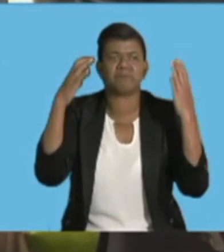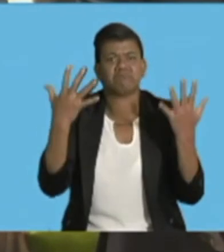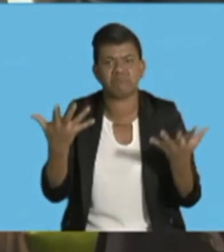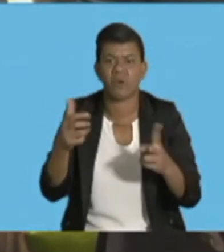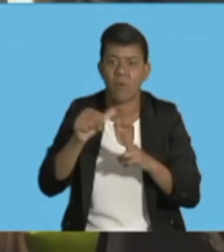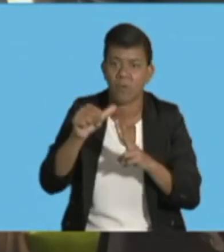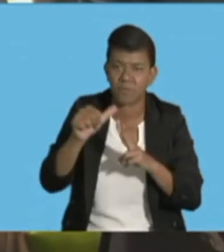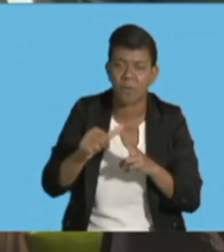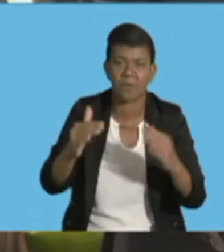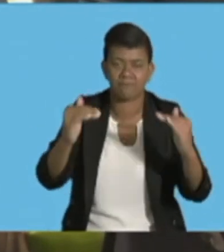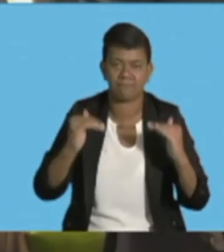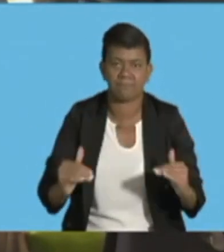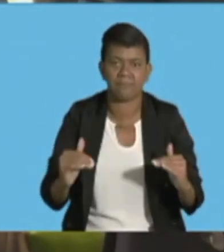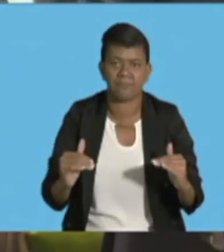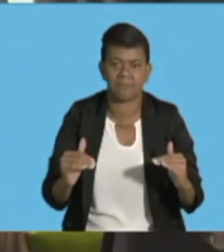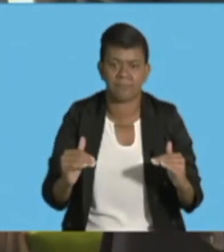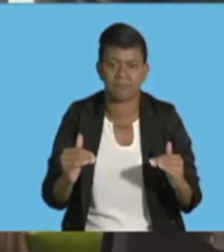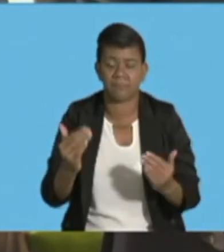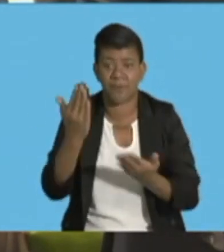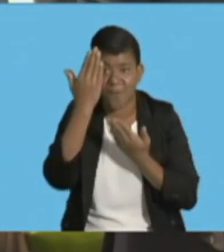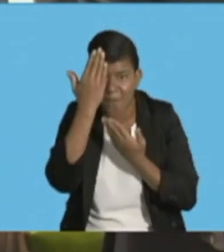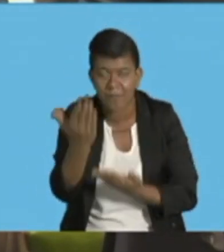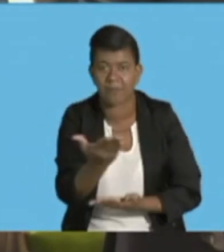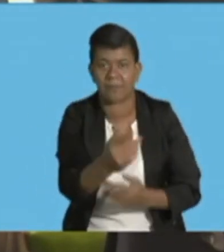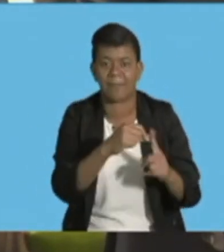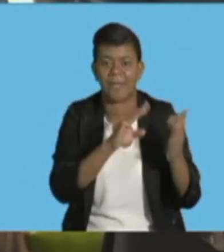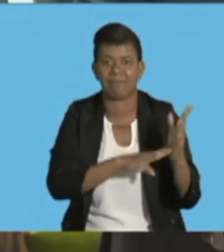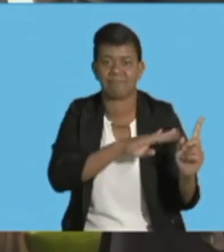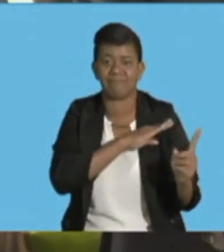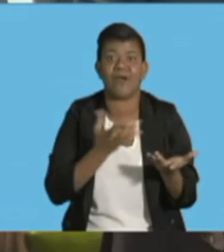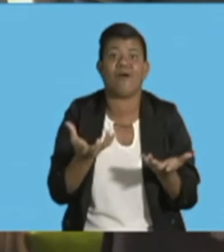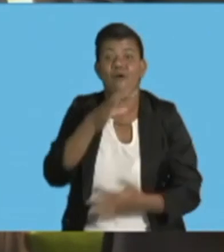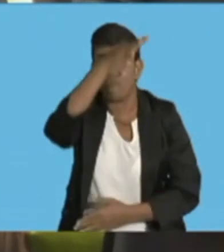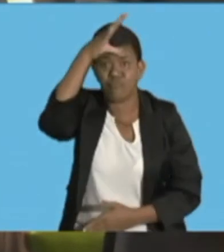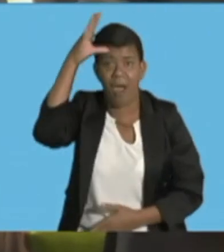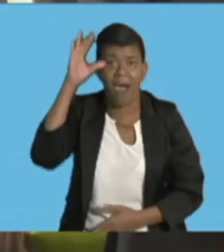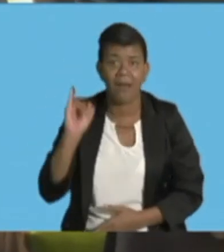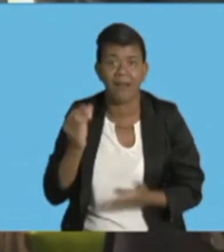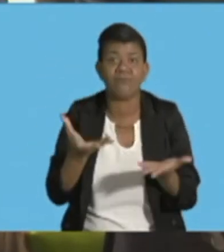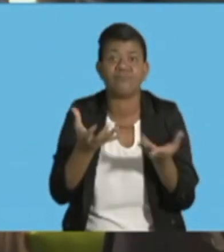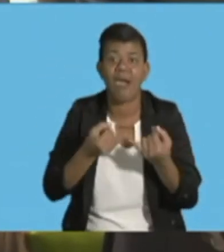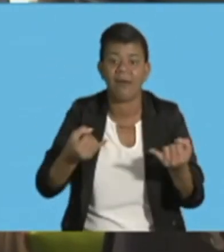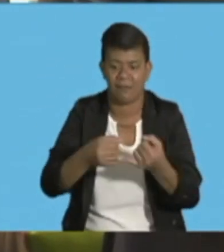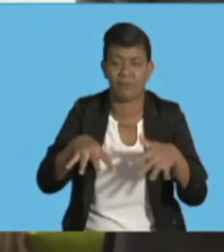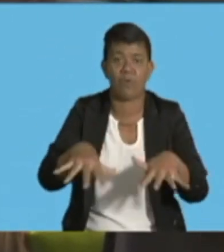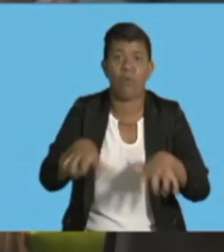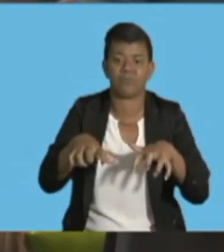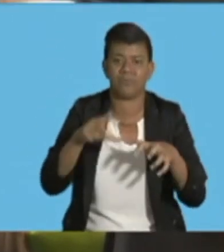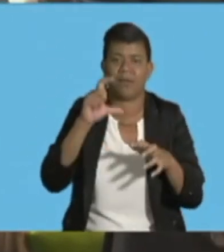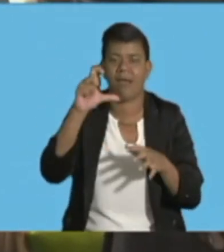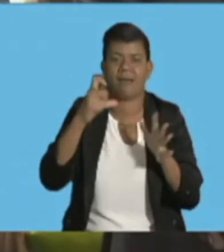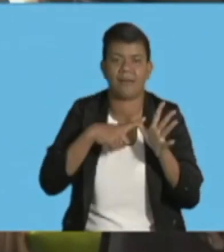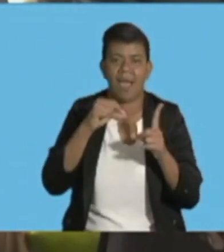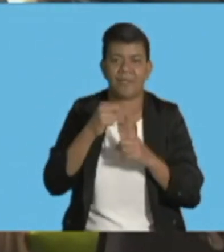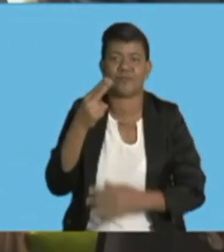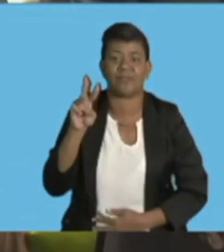in the publication of the Honourable Prime Minister, with the Prime Minister of Cook Islands, the Cook Islands will now be hosting CAP 4, and the funding for that, of course,